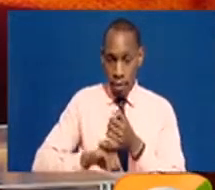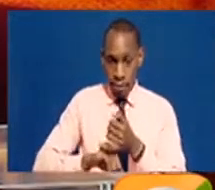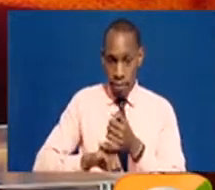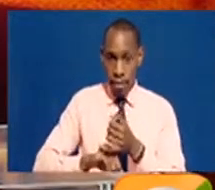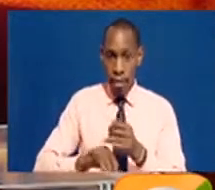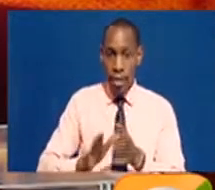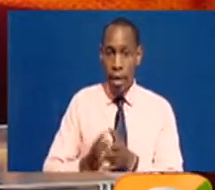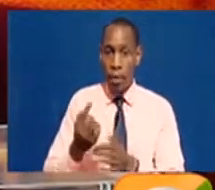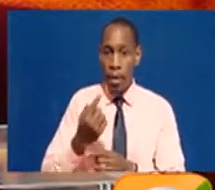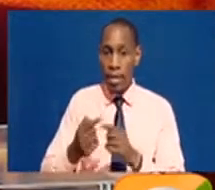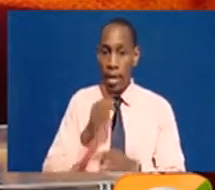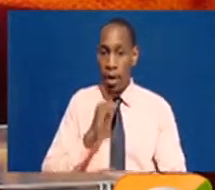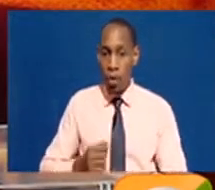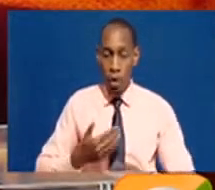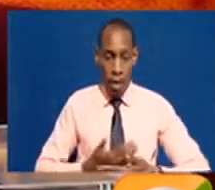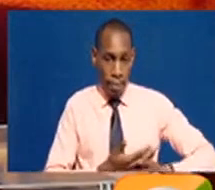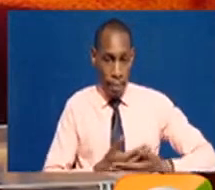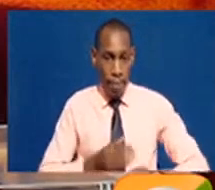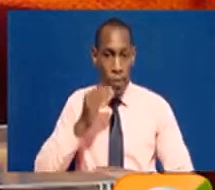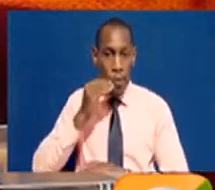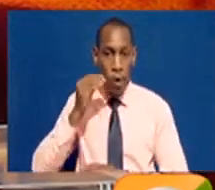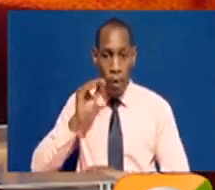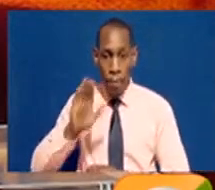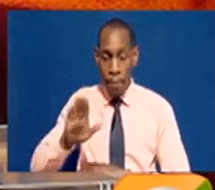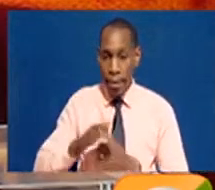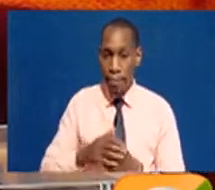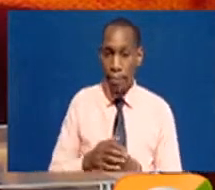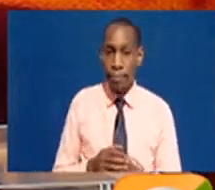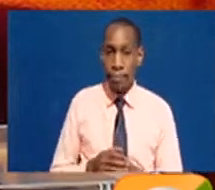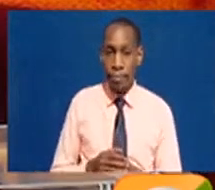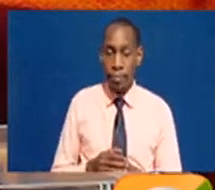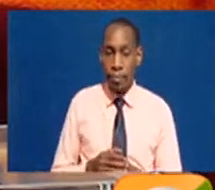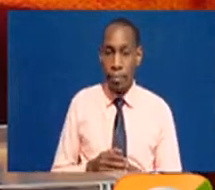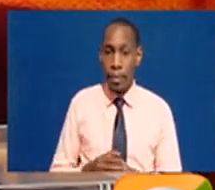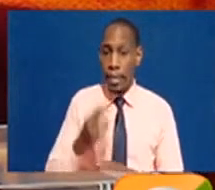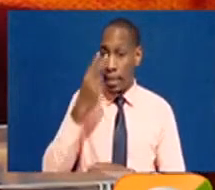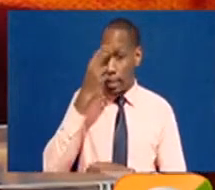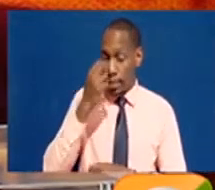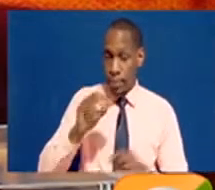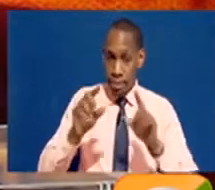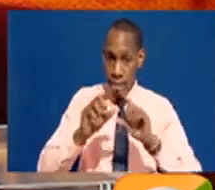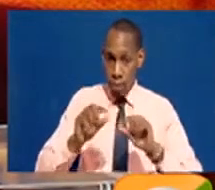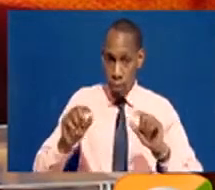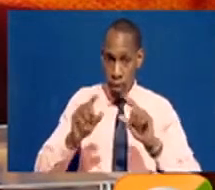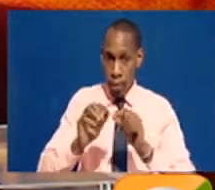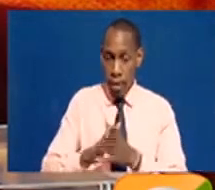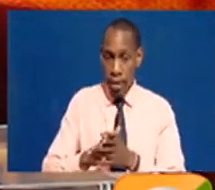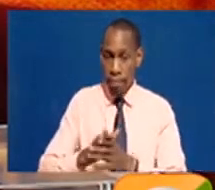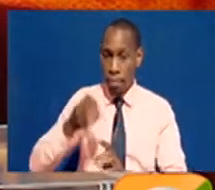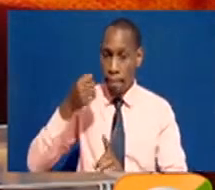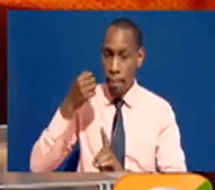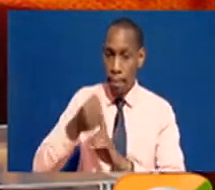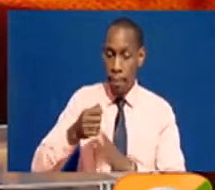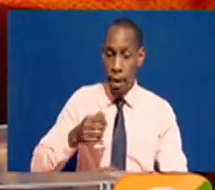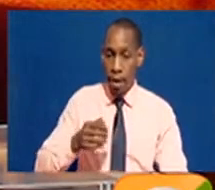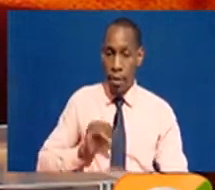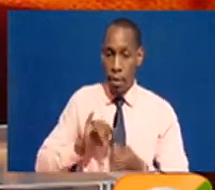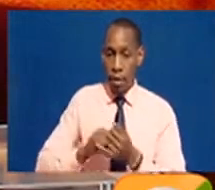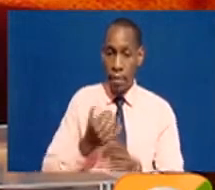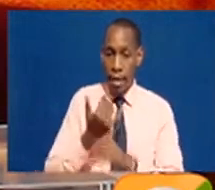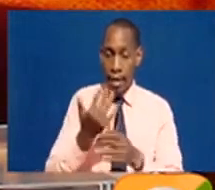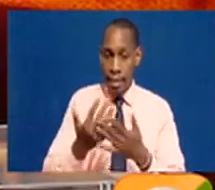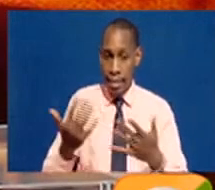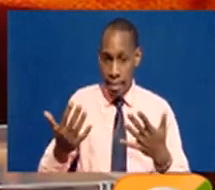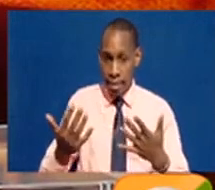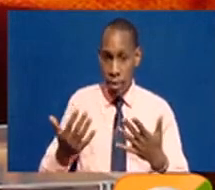and one-year-old child in their home in Kiambogo village. The suspect is said to have hit his wife with a blunt